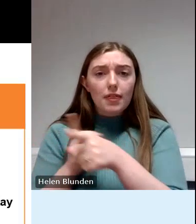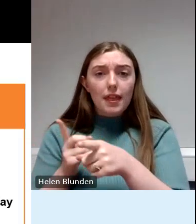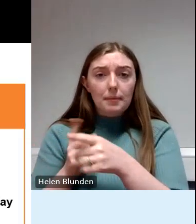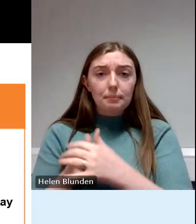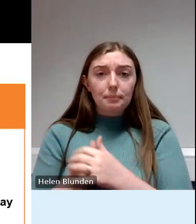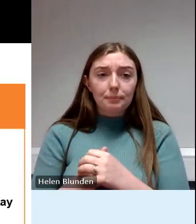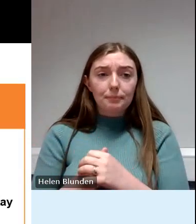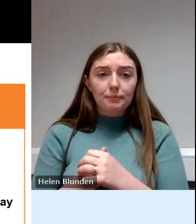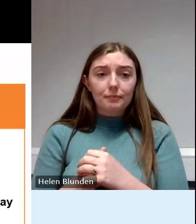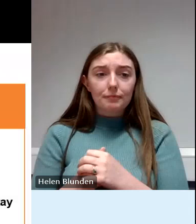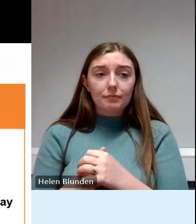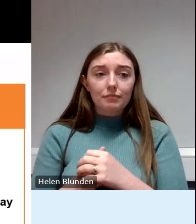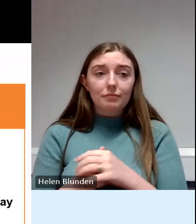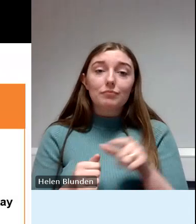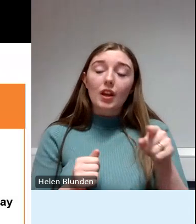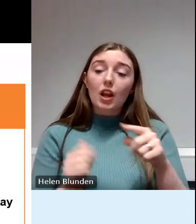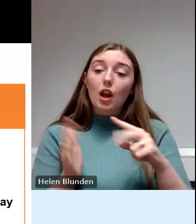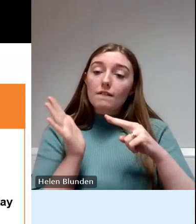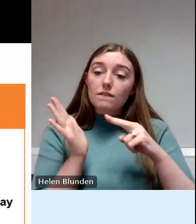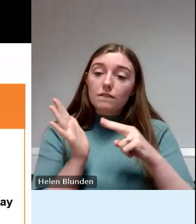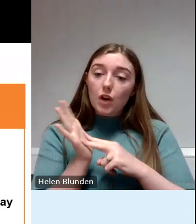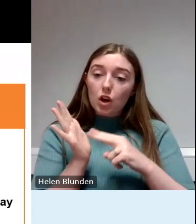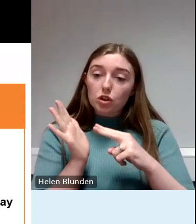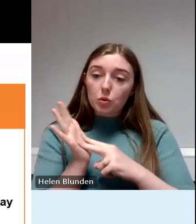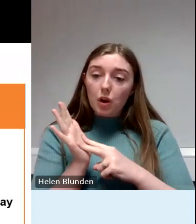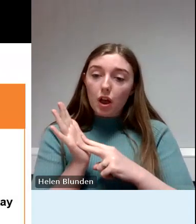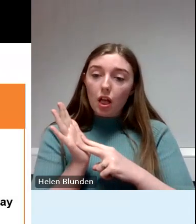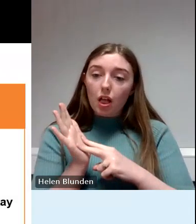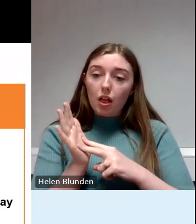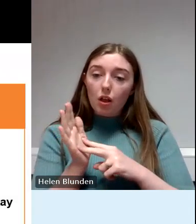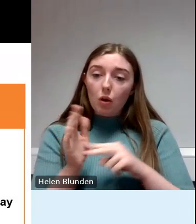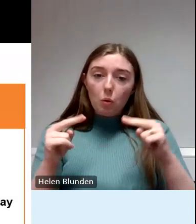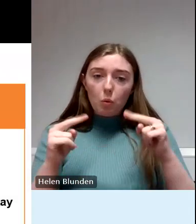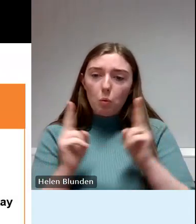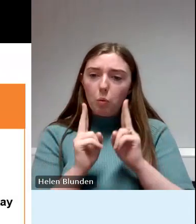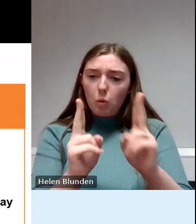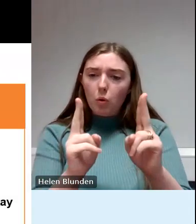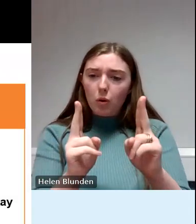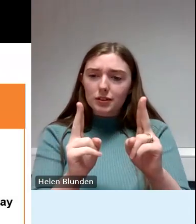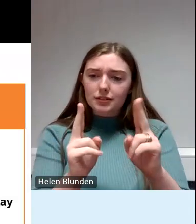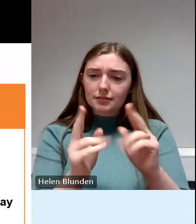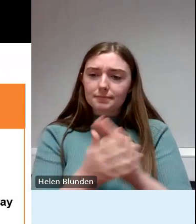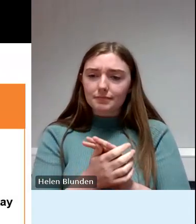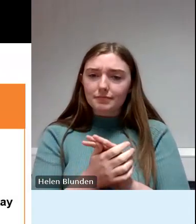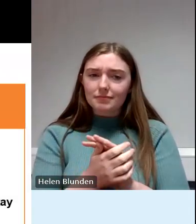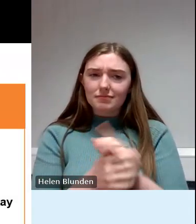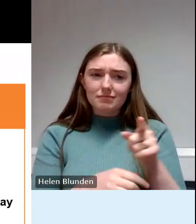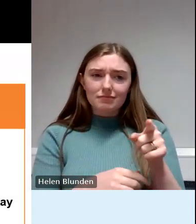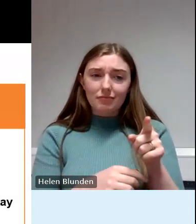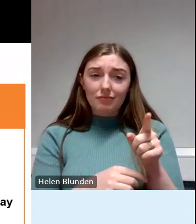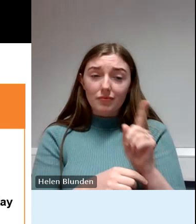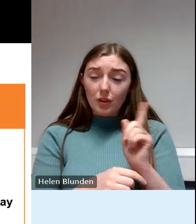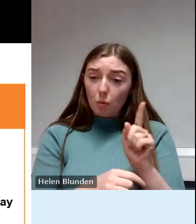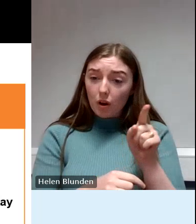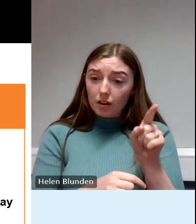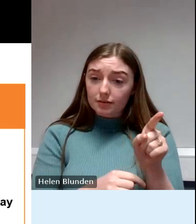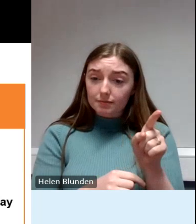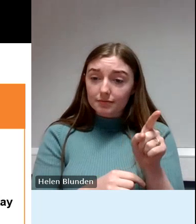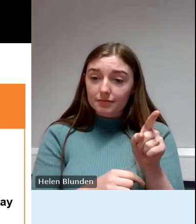Virtual wards. So these are a newer development as well. So virtual wards are what they say. So they are